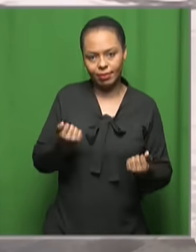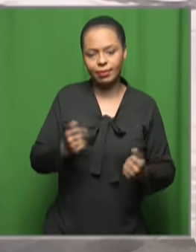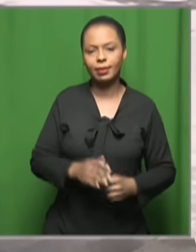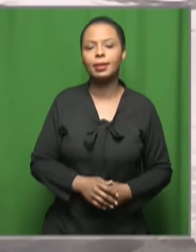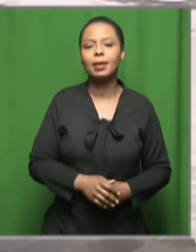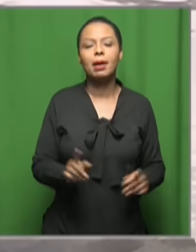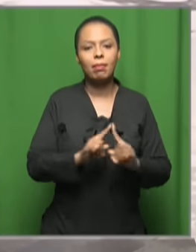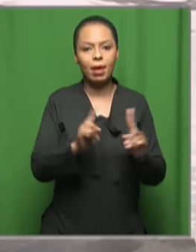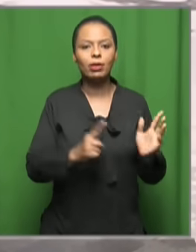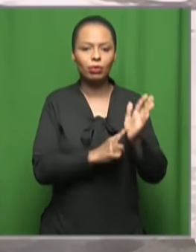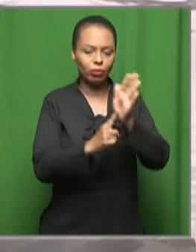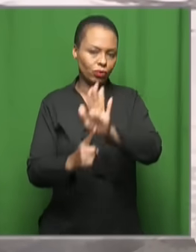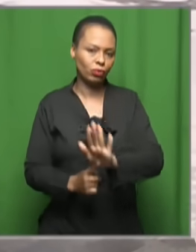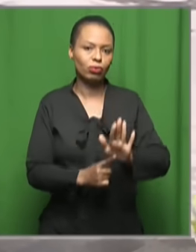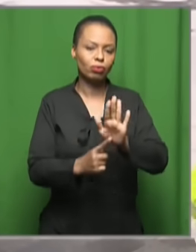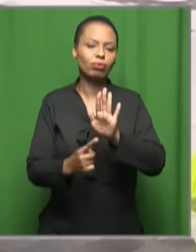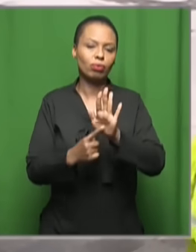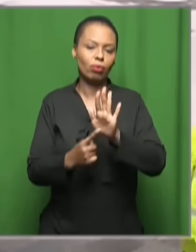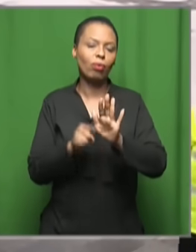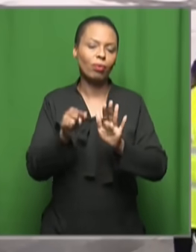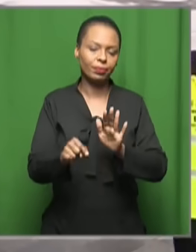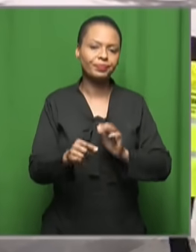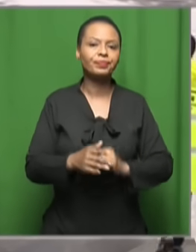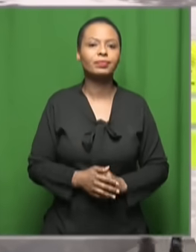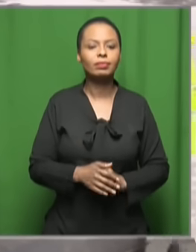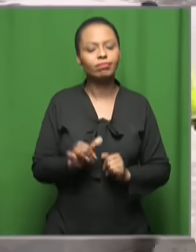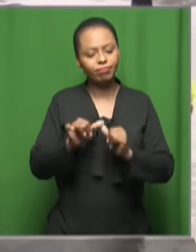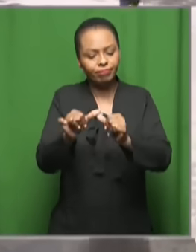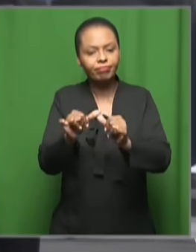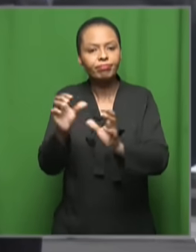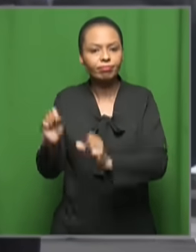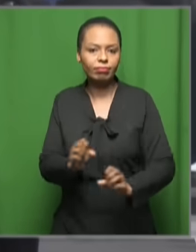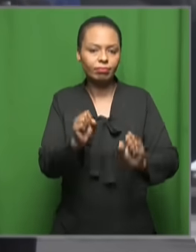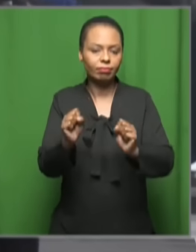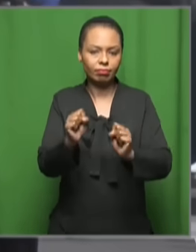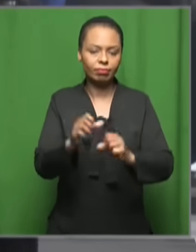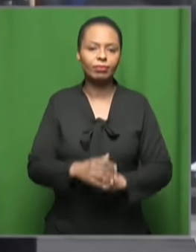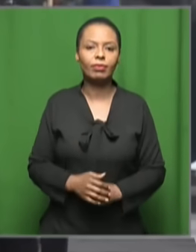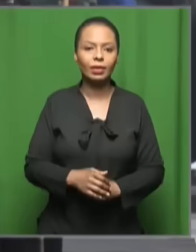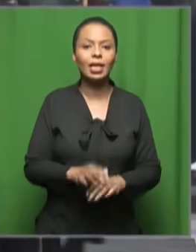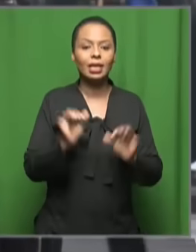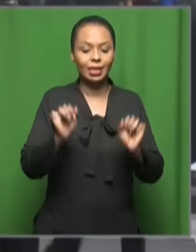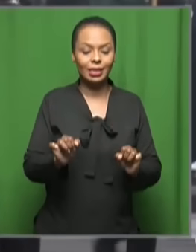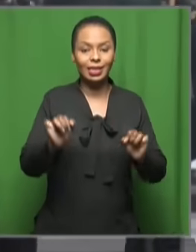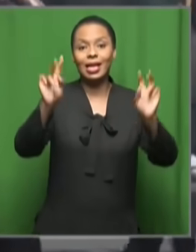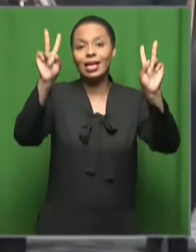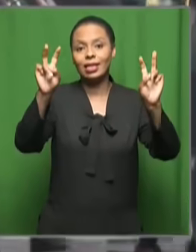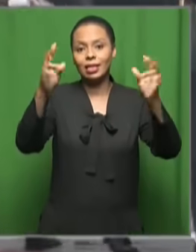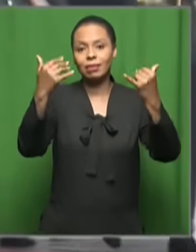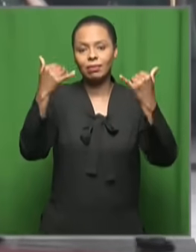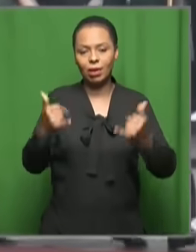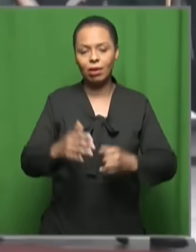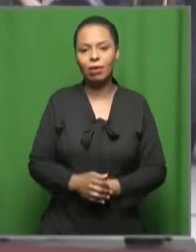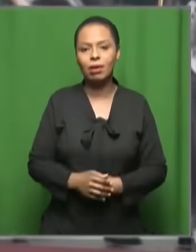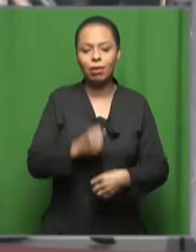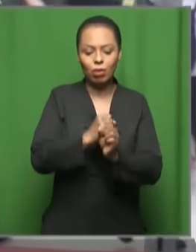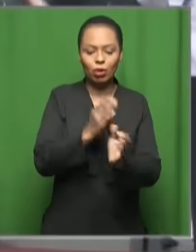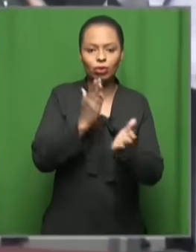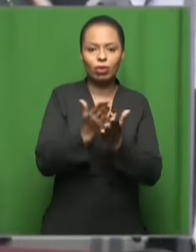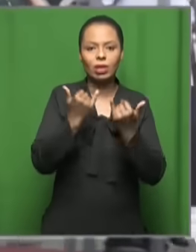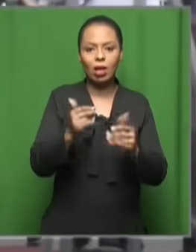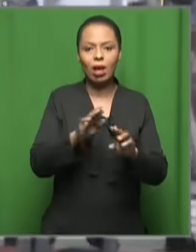this conversation and discussion. Dr. Lekaba, just another theme, I guess, that flows from the conversation around strengthening